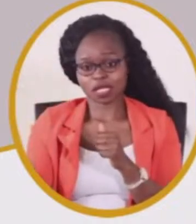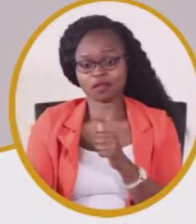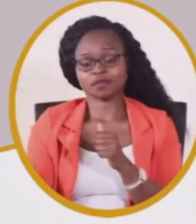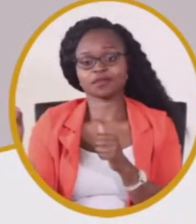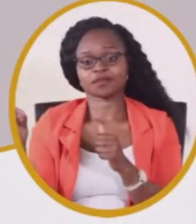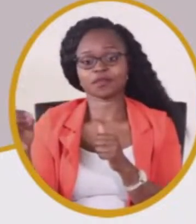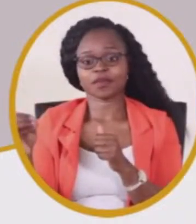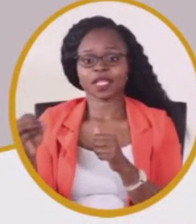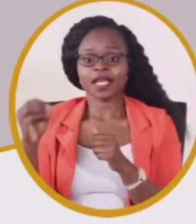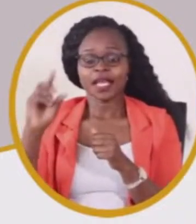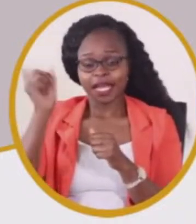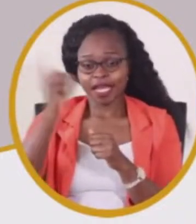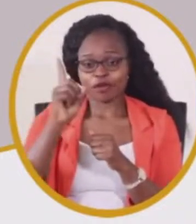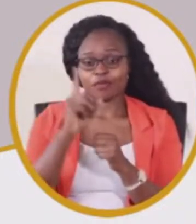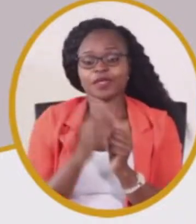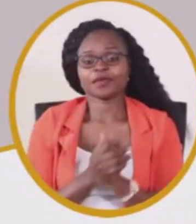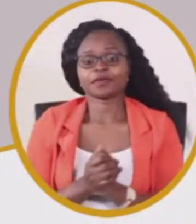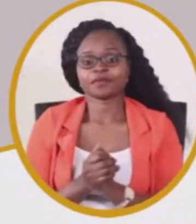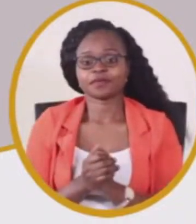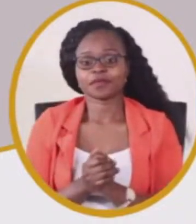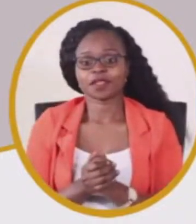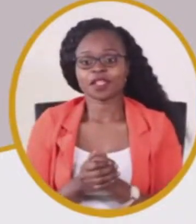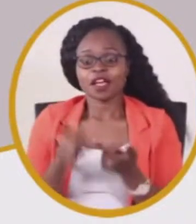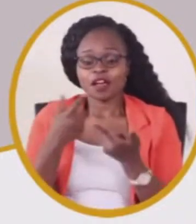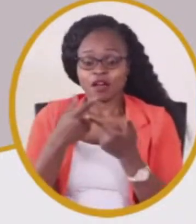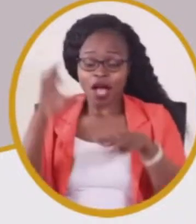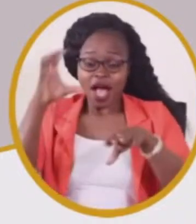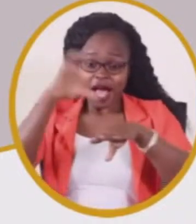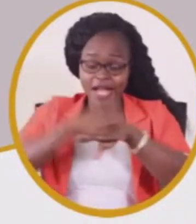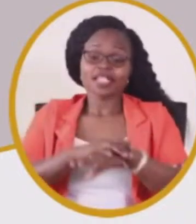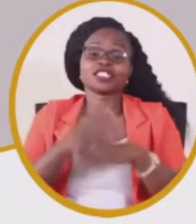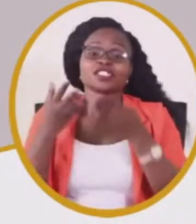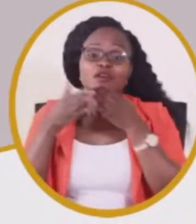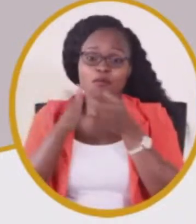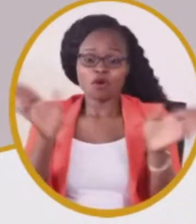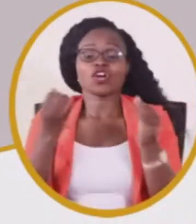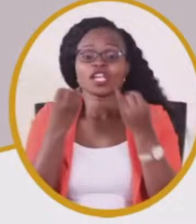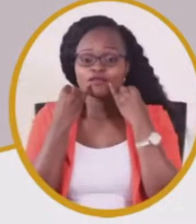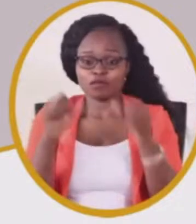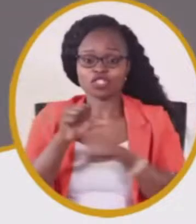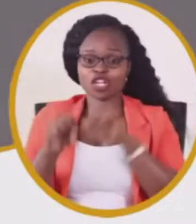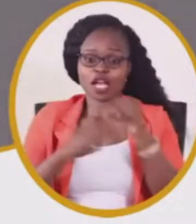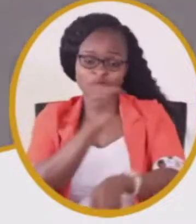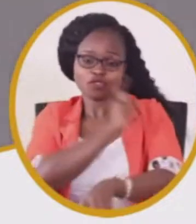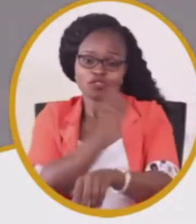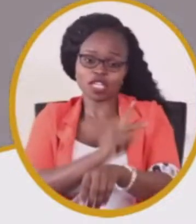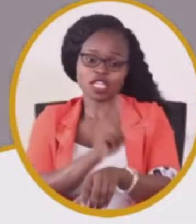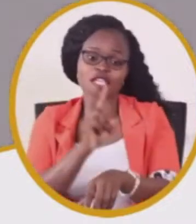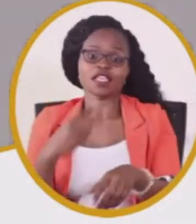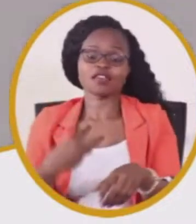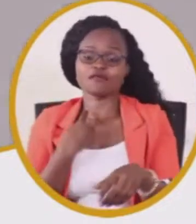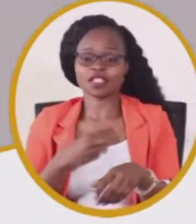00200, City Square, Nairobi. To access more information about the authority, visit our website